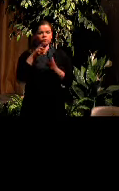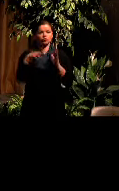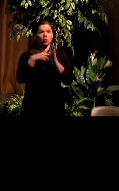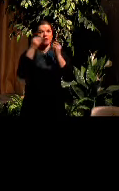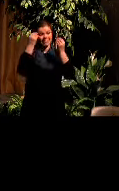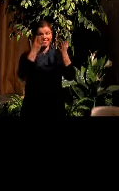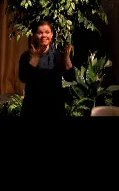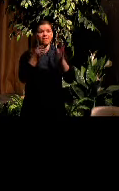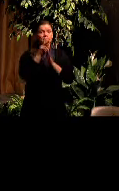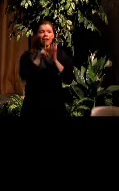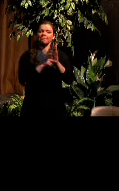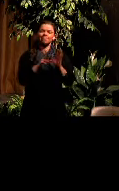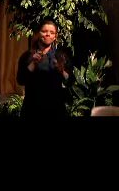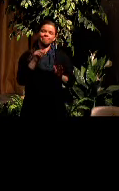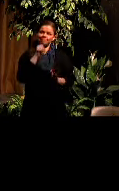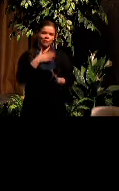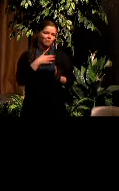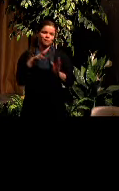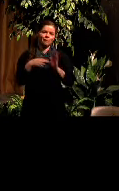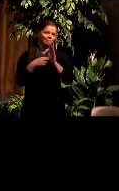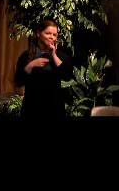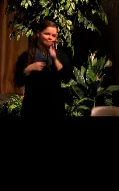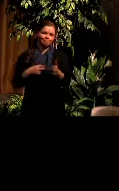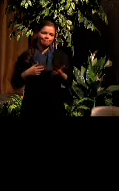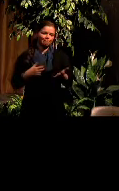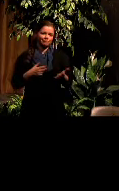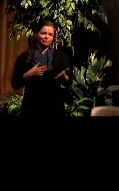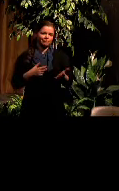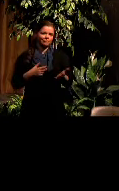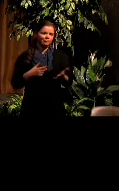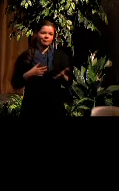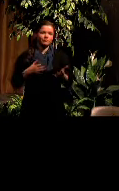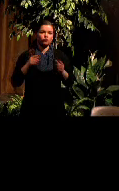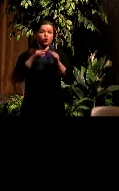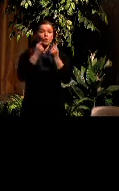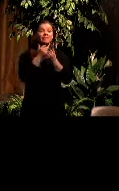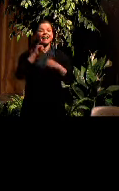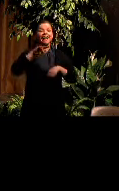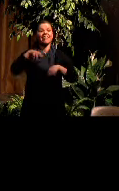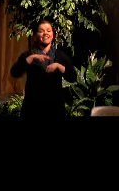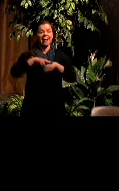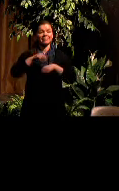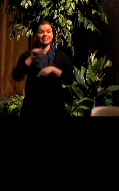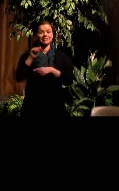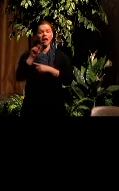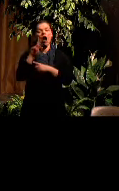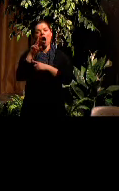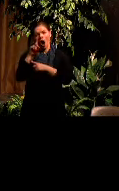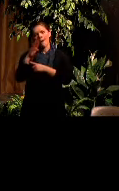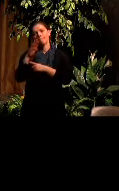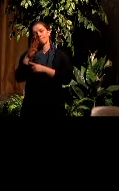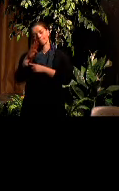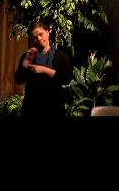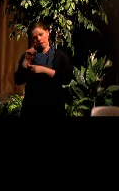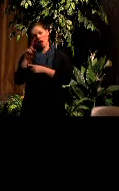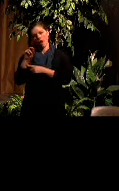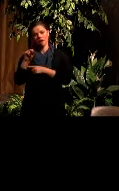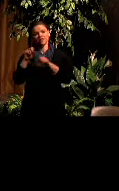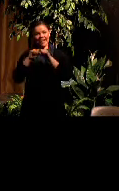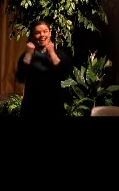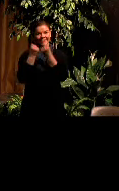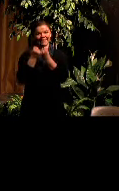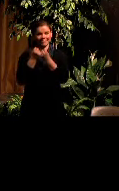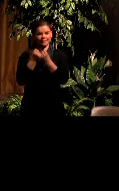there like the American Bird Conservancy, the National Audubon Society, Cornell Lab of Ornithology, and other NGOs, larger NGOs, WWF,